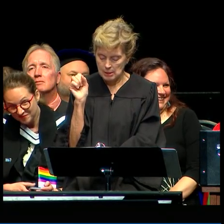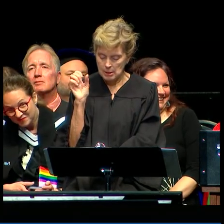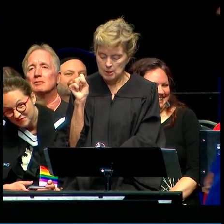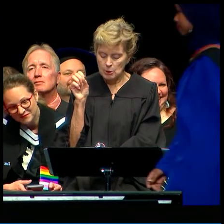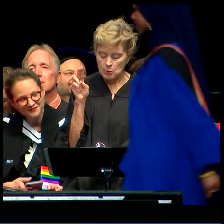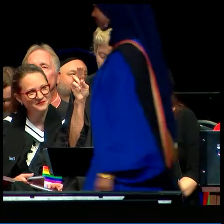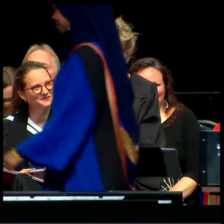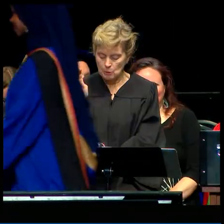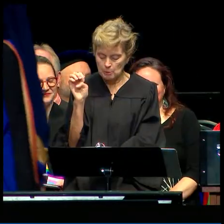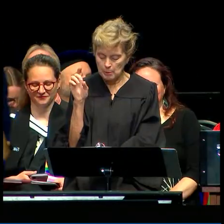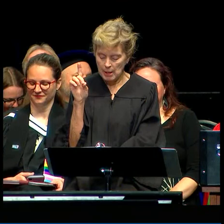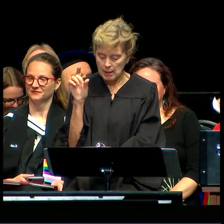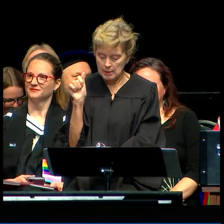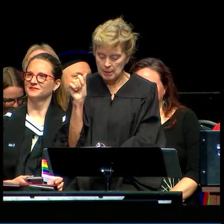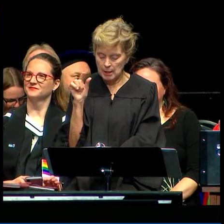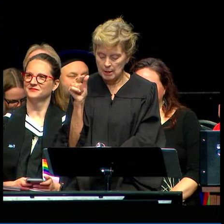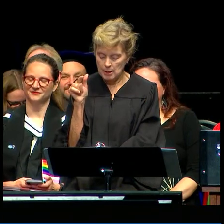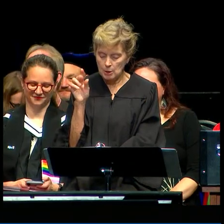Subeda Gulet.